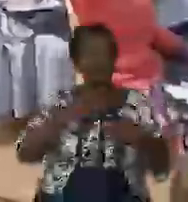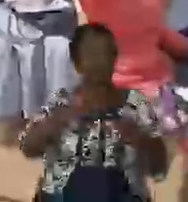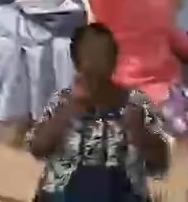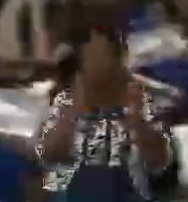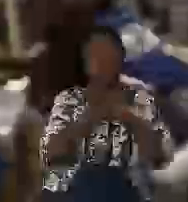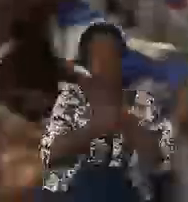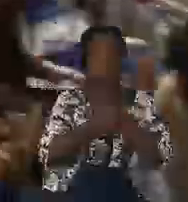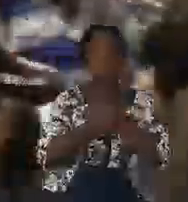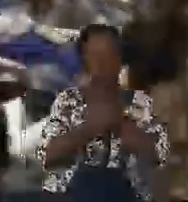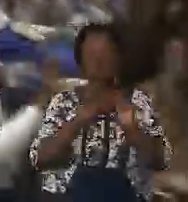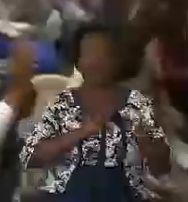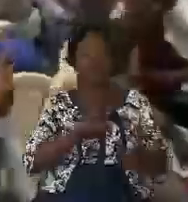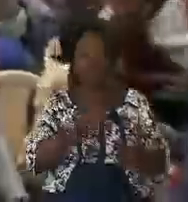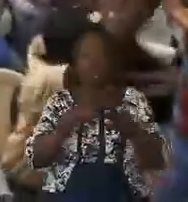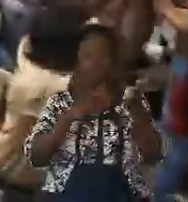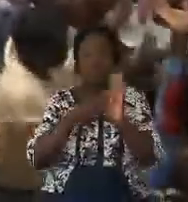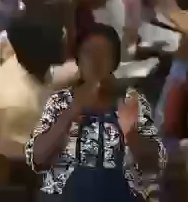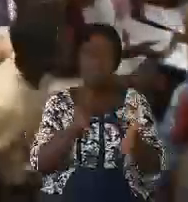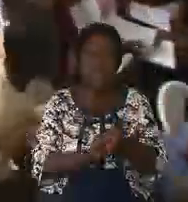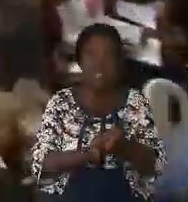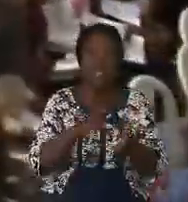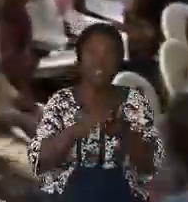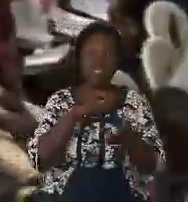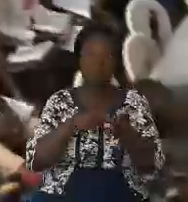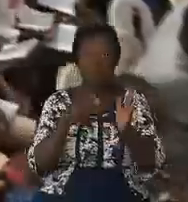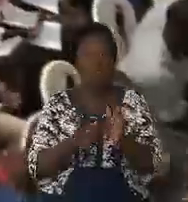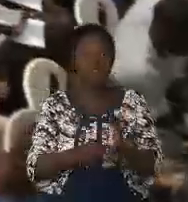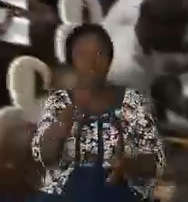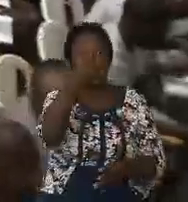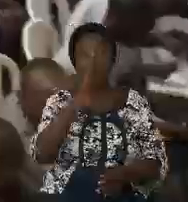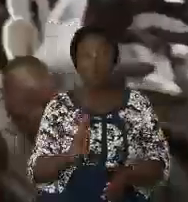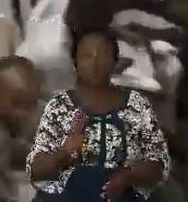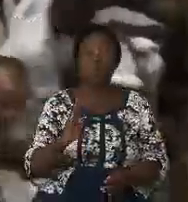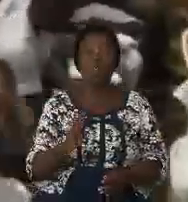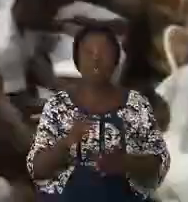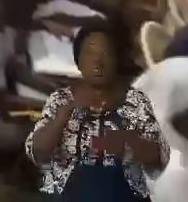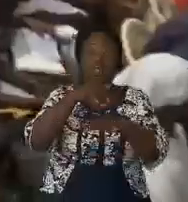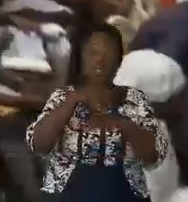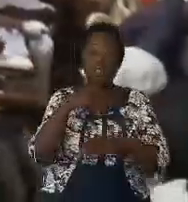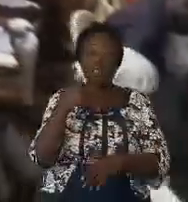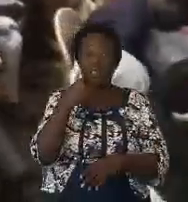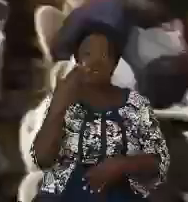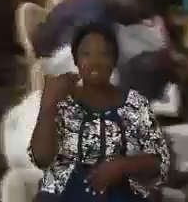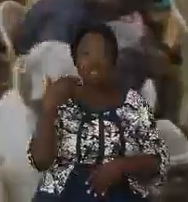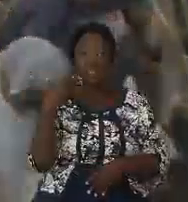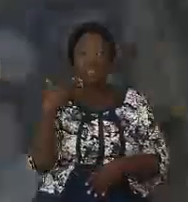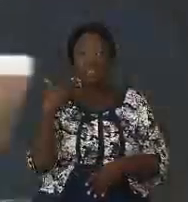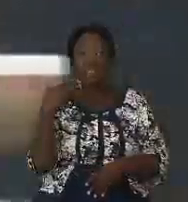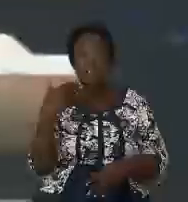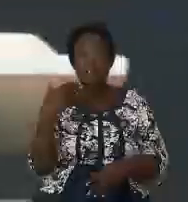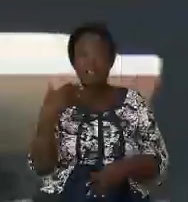you. He has turned us. What does that mean? What it means is this: